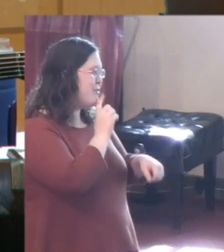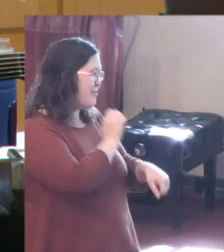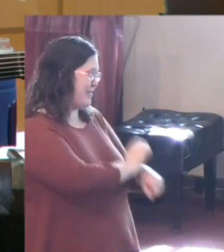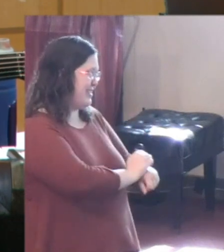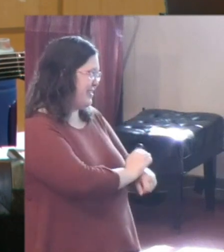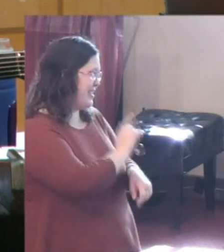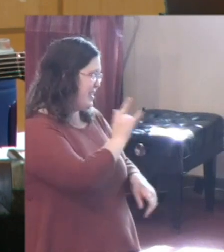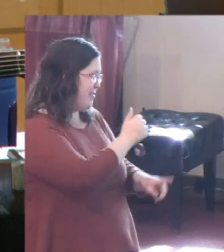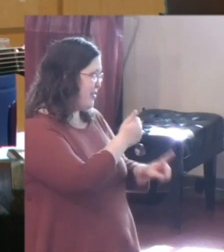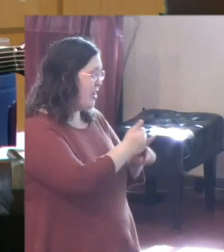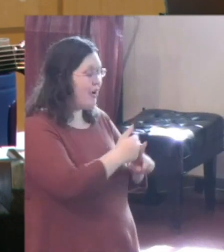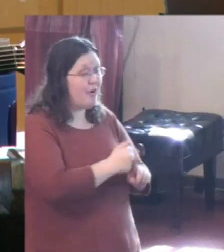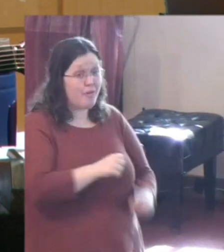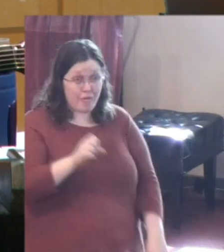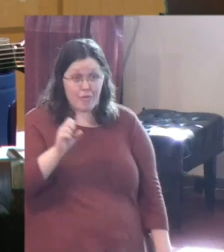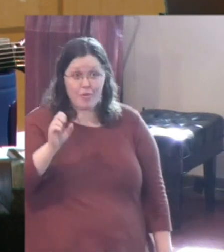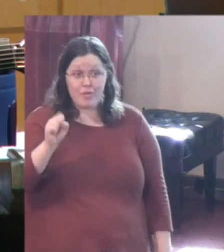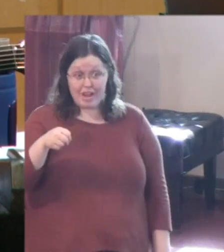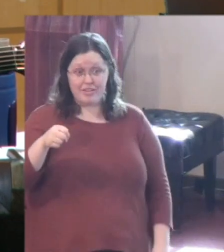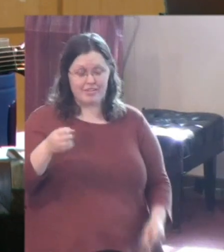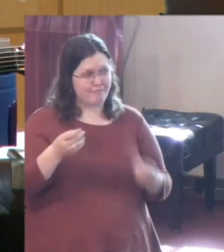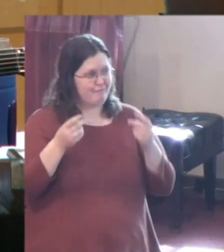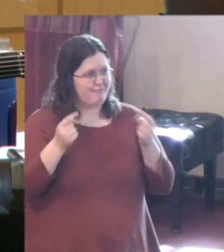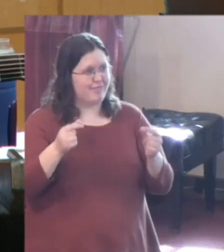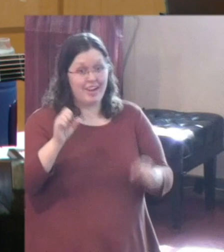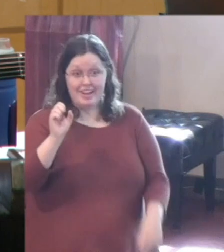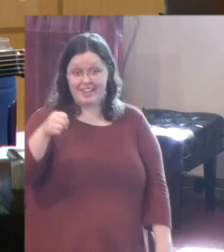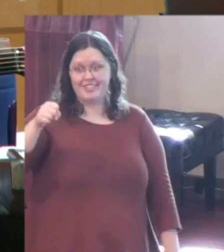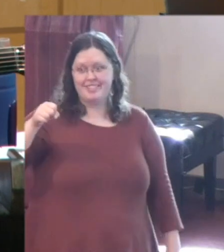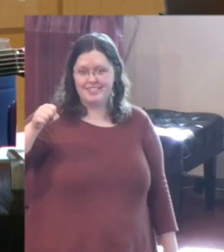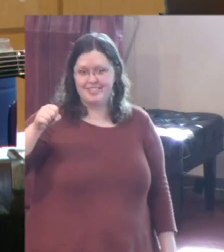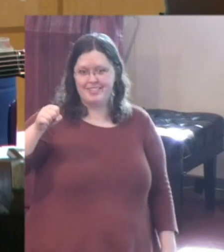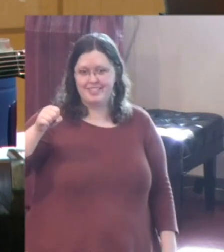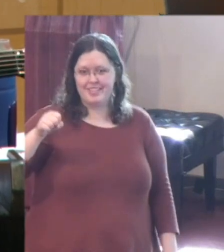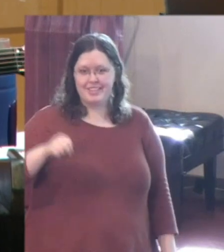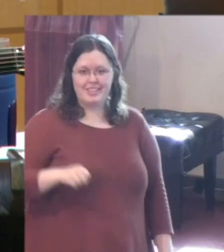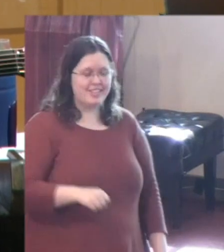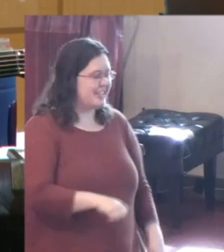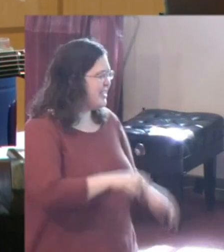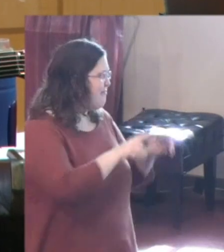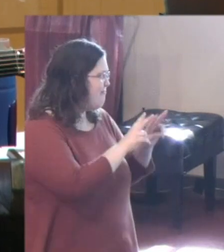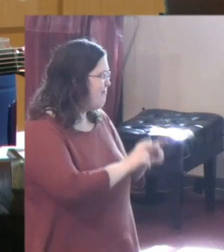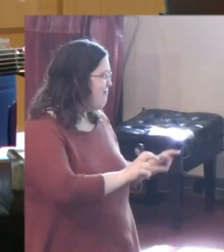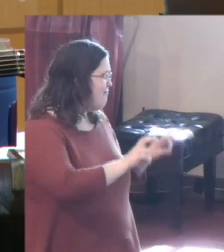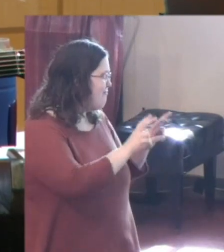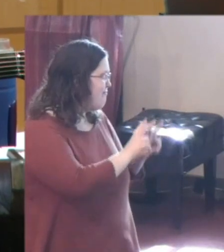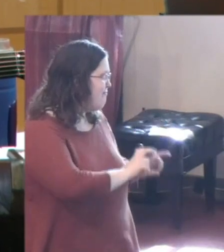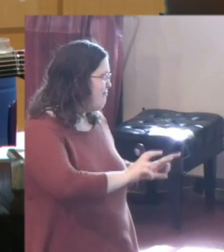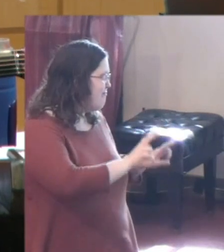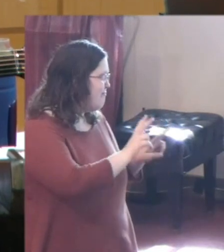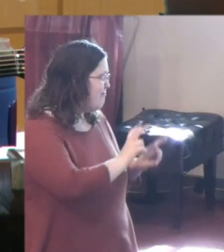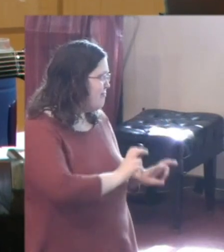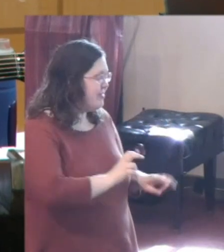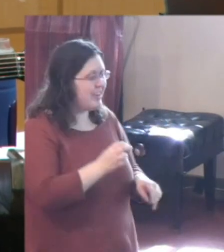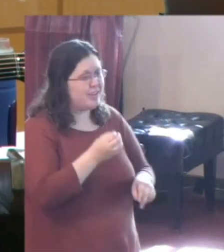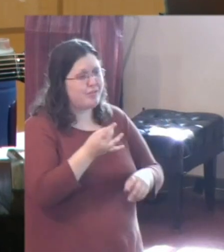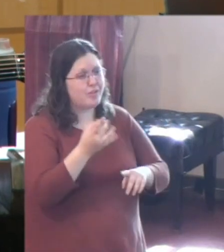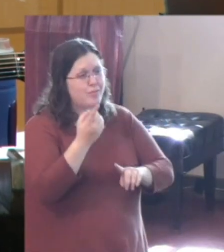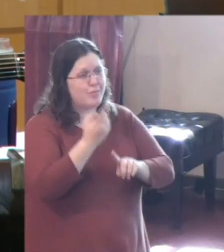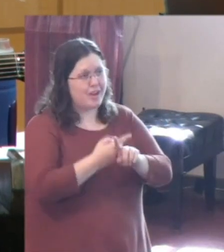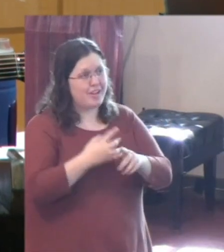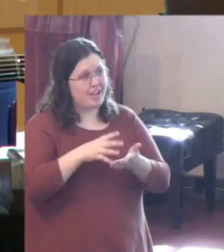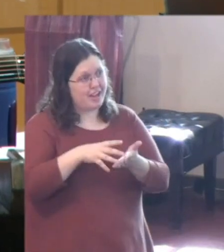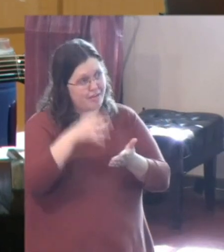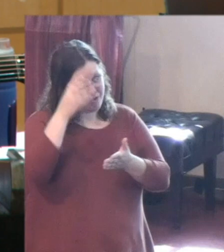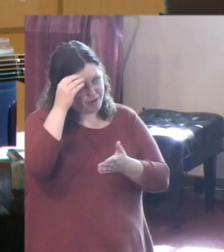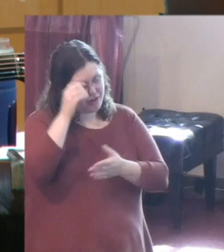"Yes," I answered too quickly. She studies me. Over the last few months, I've learned that Marilyn is one of